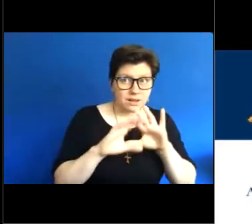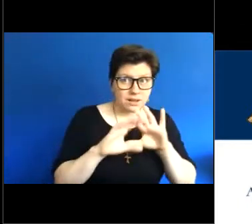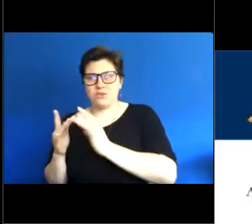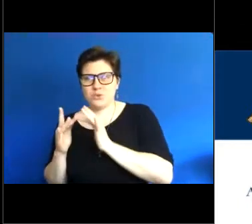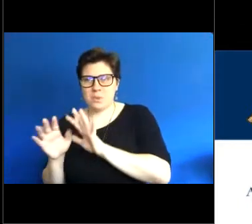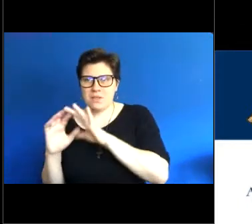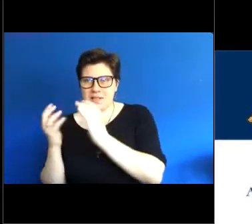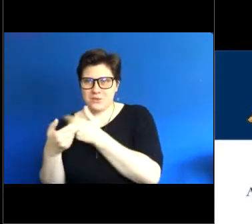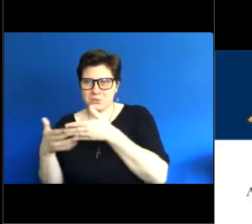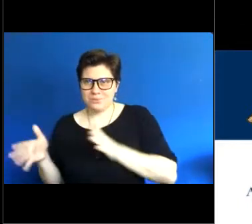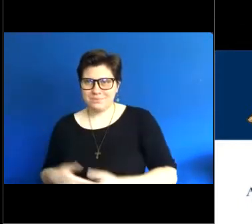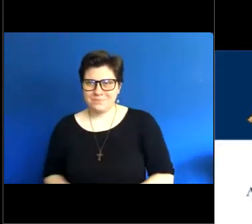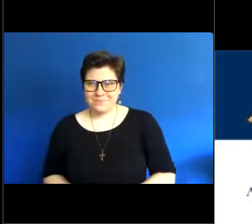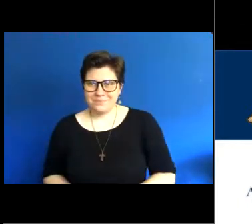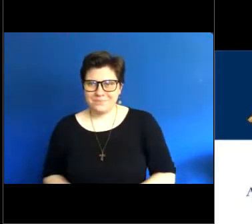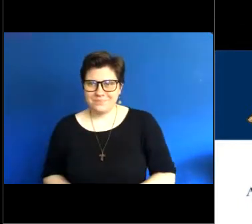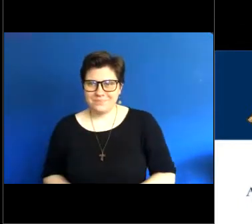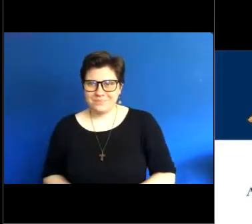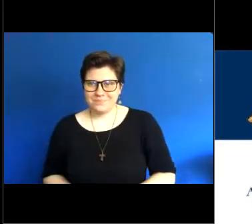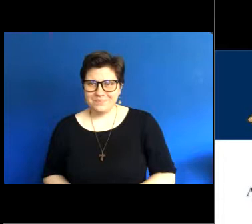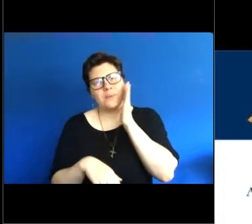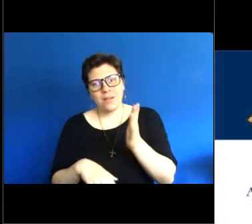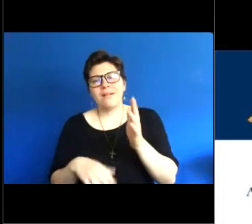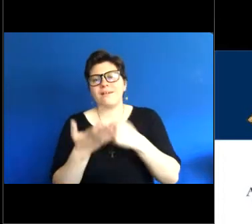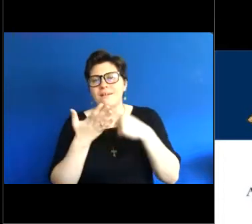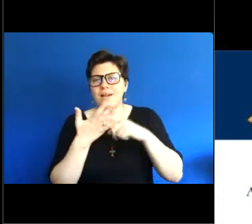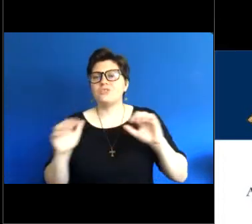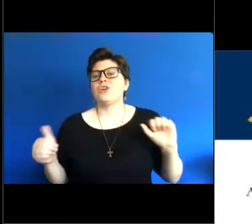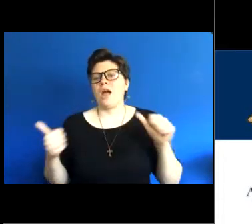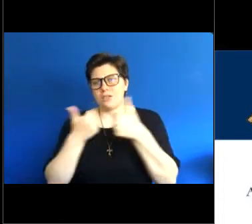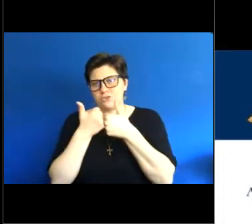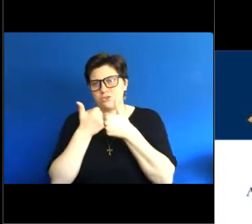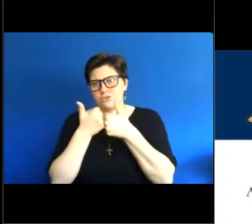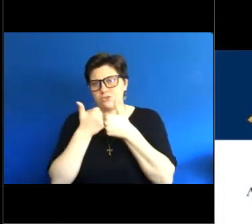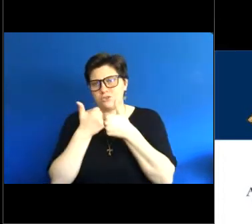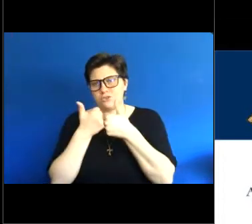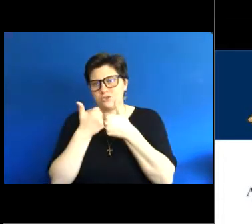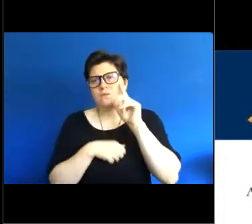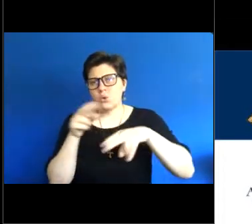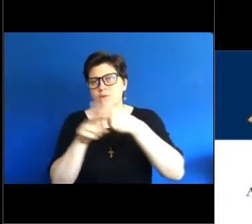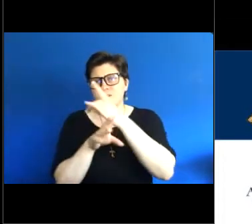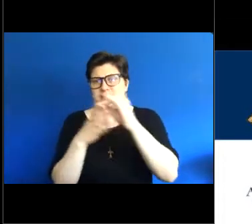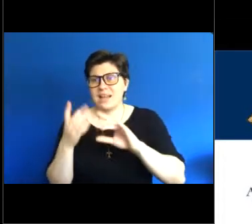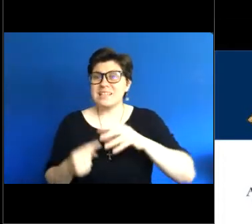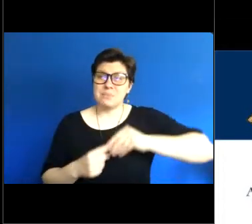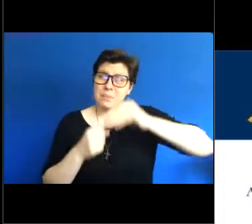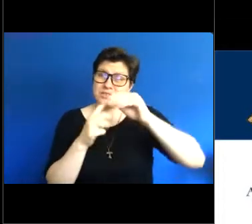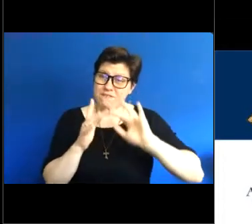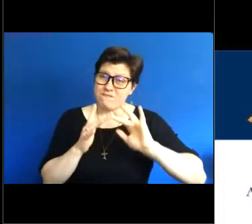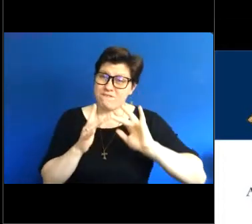And yes, of course, we will discuss challenges for universal design, especially in our virtual formats.